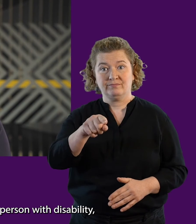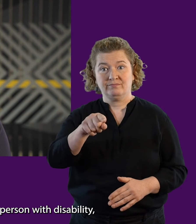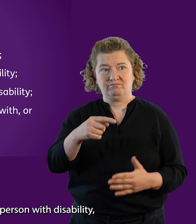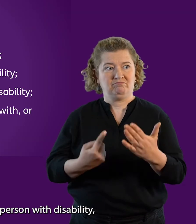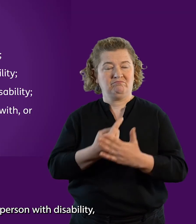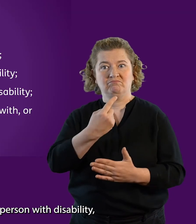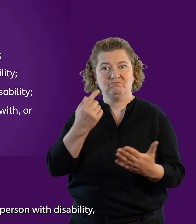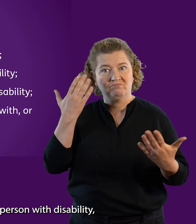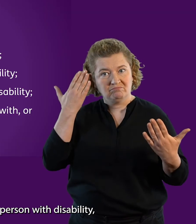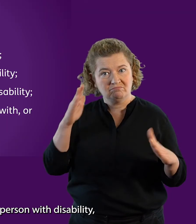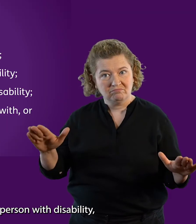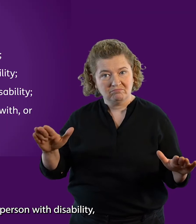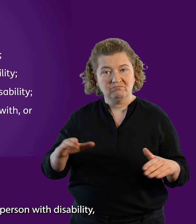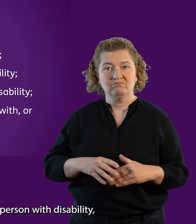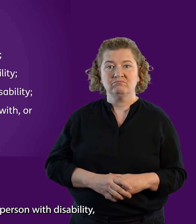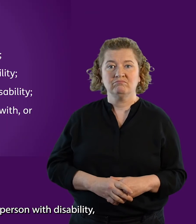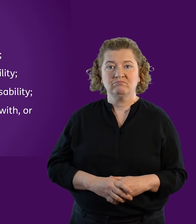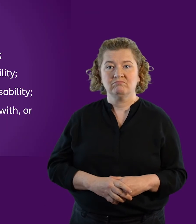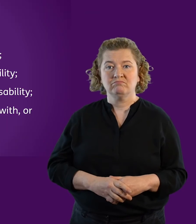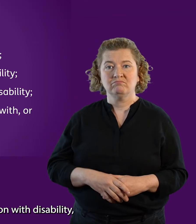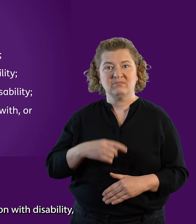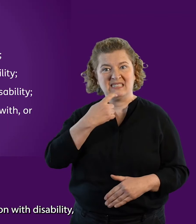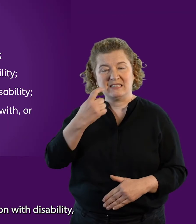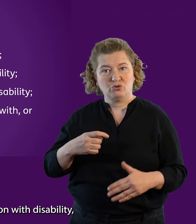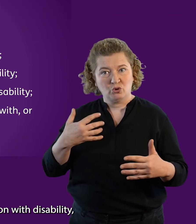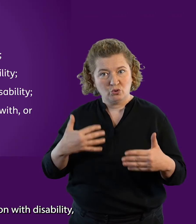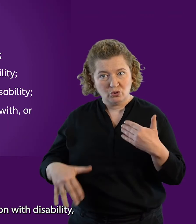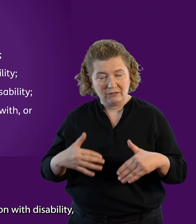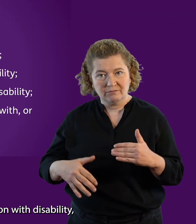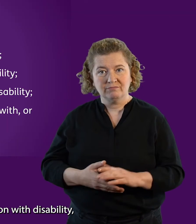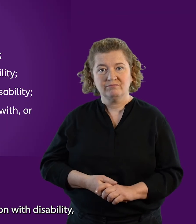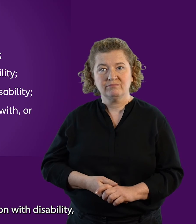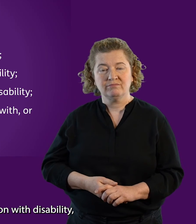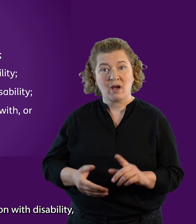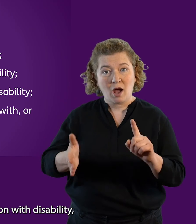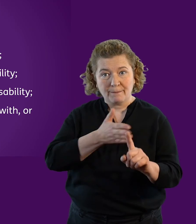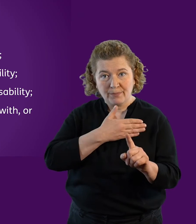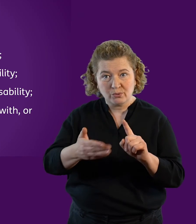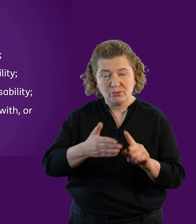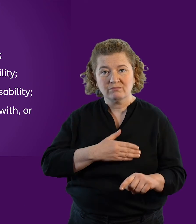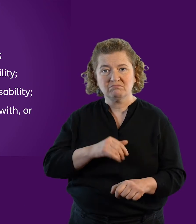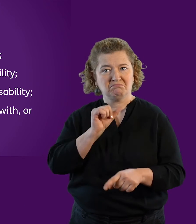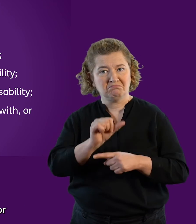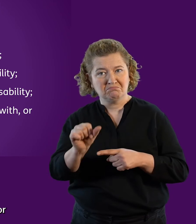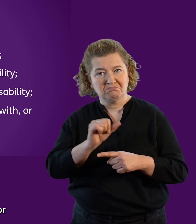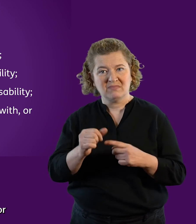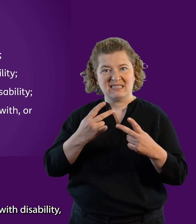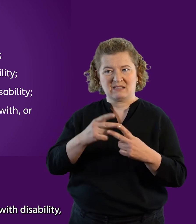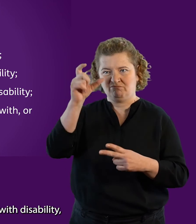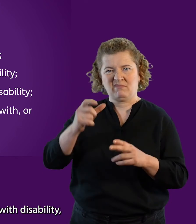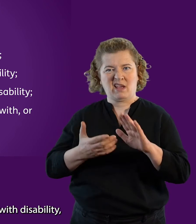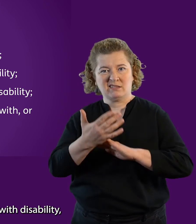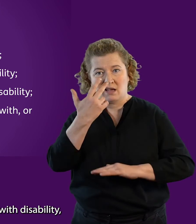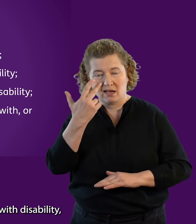They include the death of a person with disability, serious injury of a person with disability, abuse